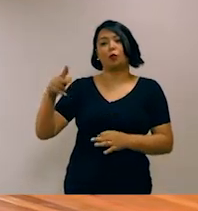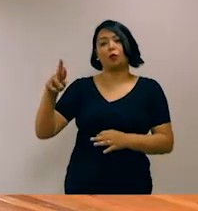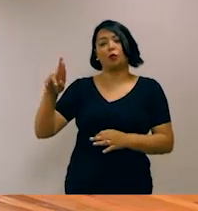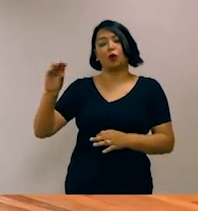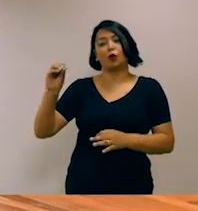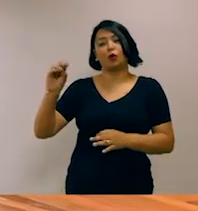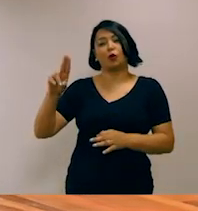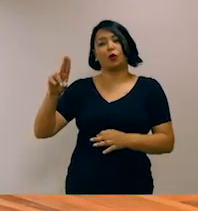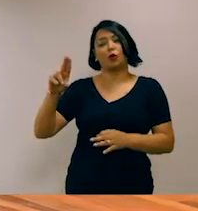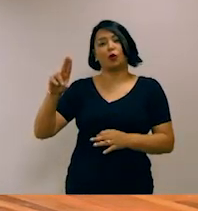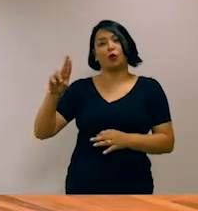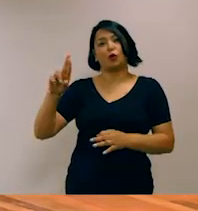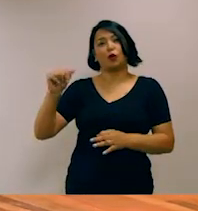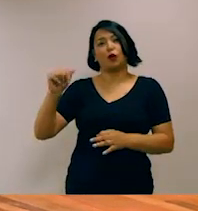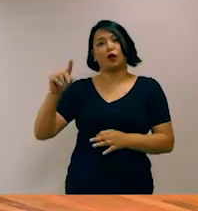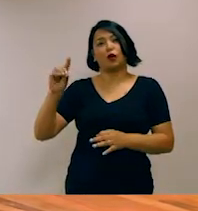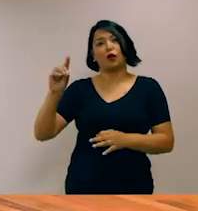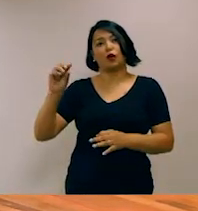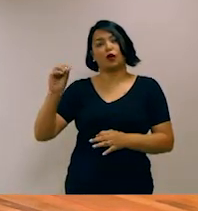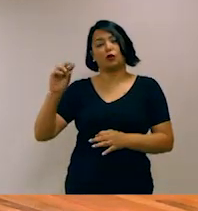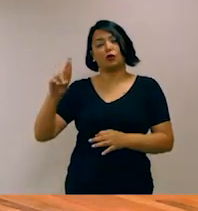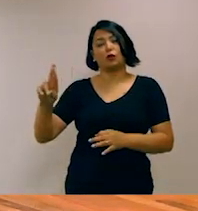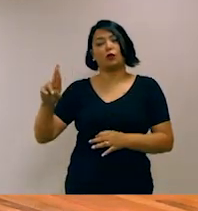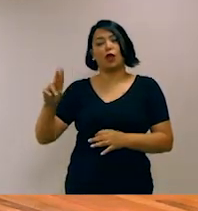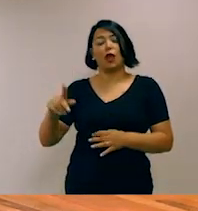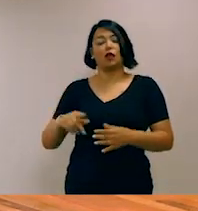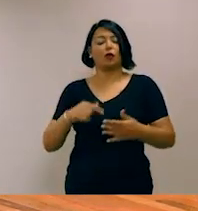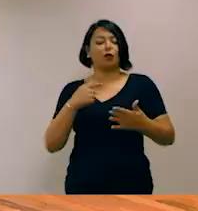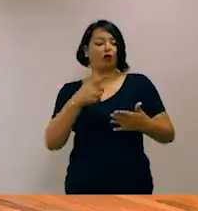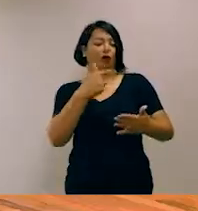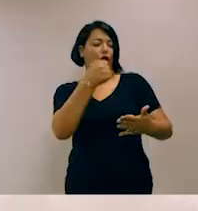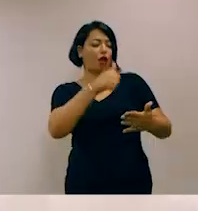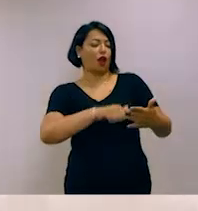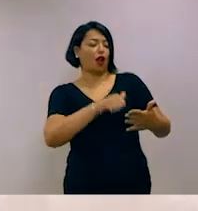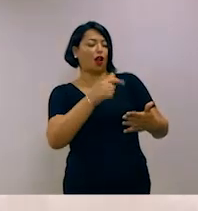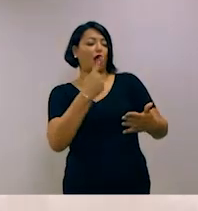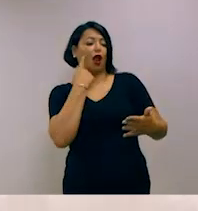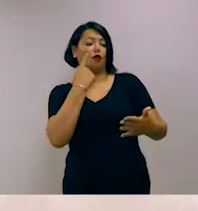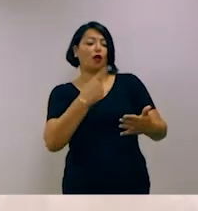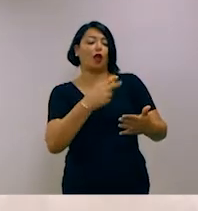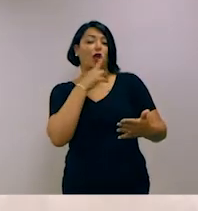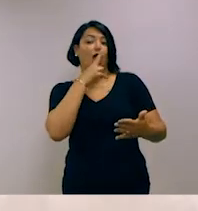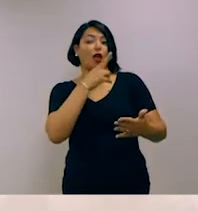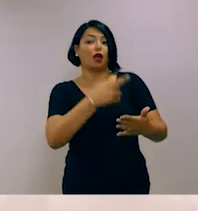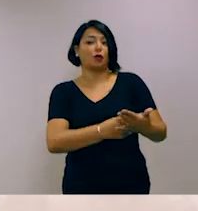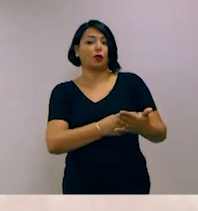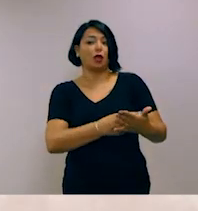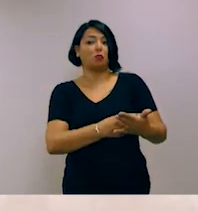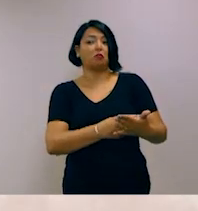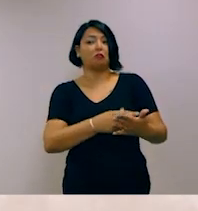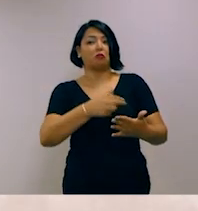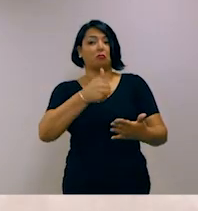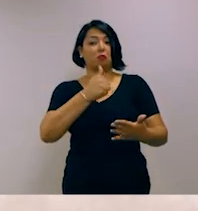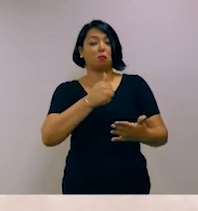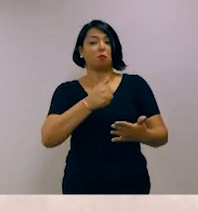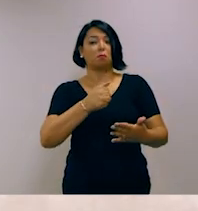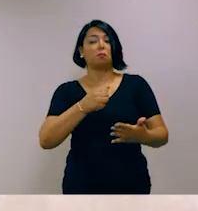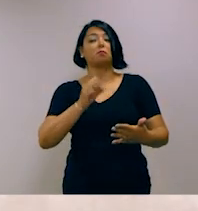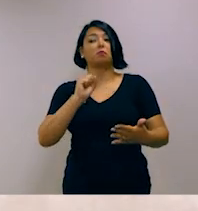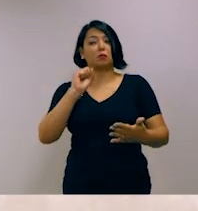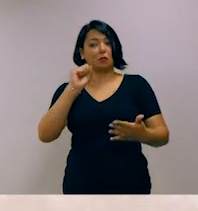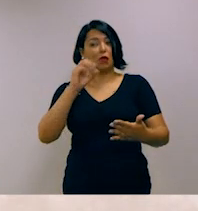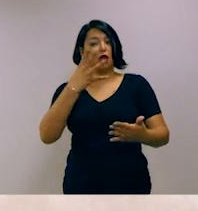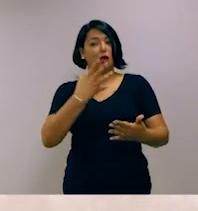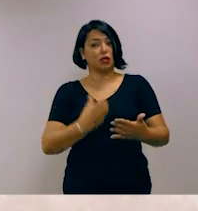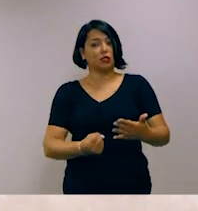the analysis, and after that, he's going to classify the petition as approved, not